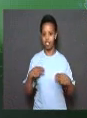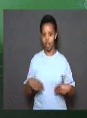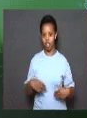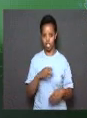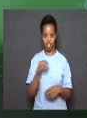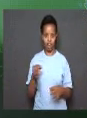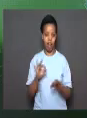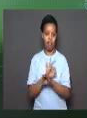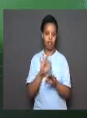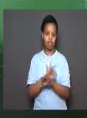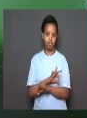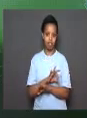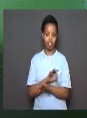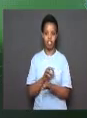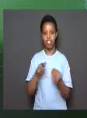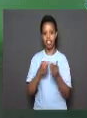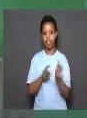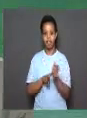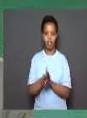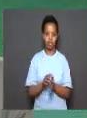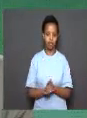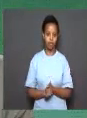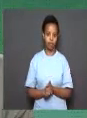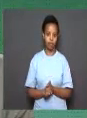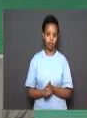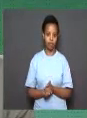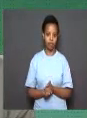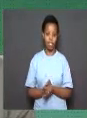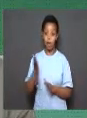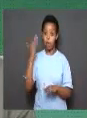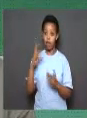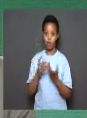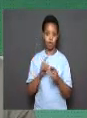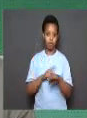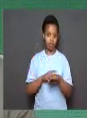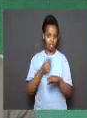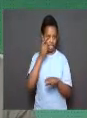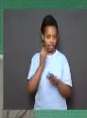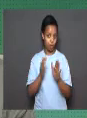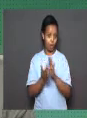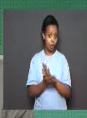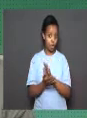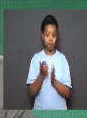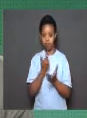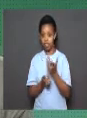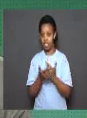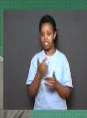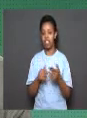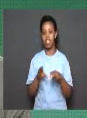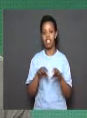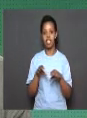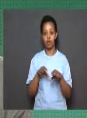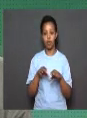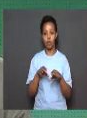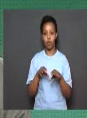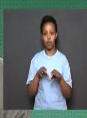and functions of viruses. In our last lesson, we discussed